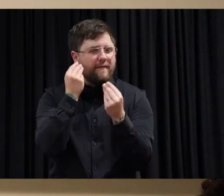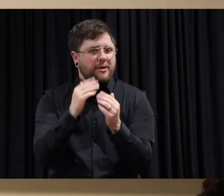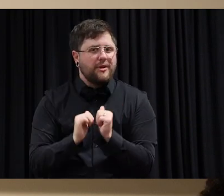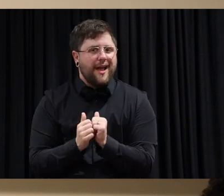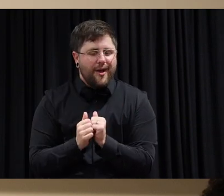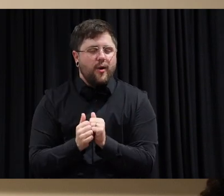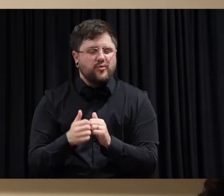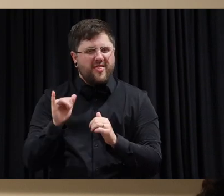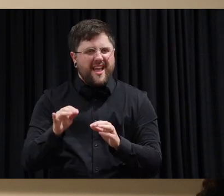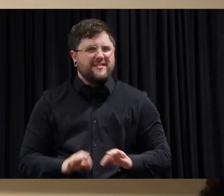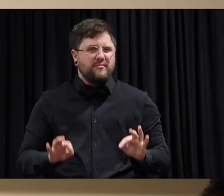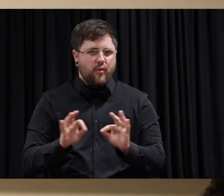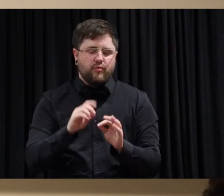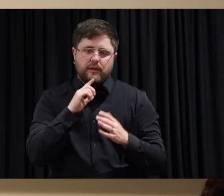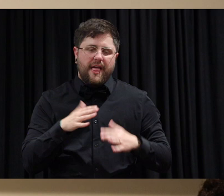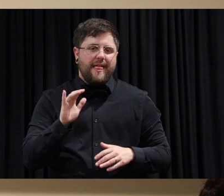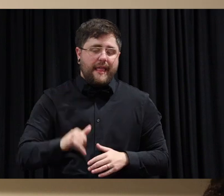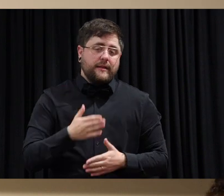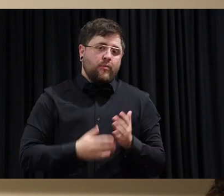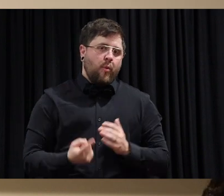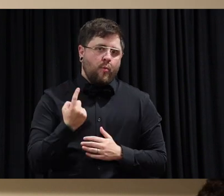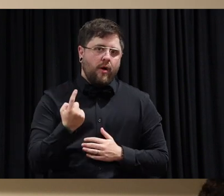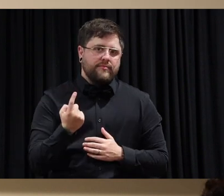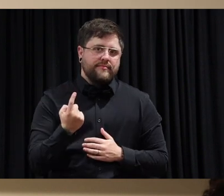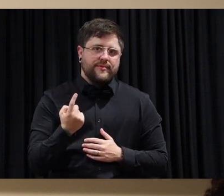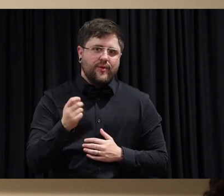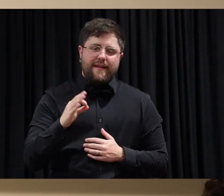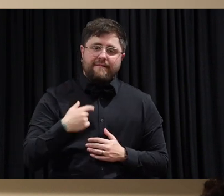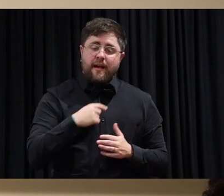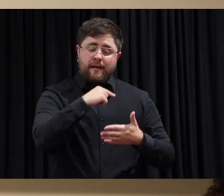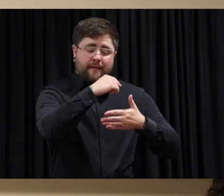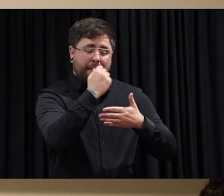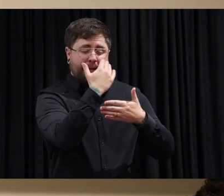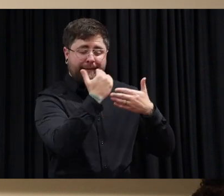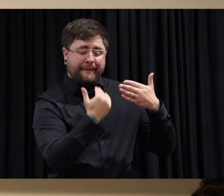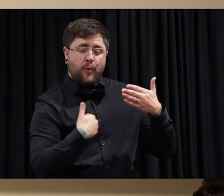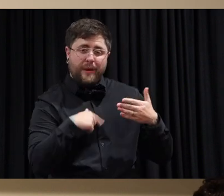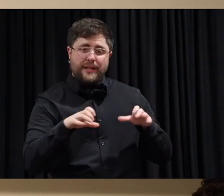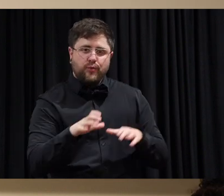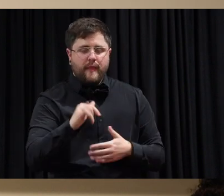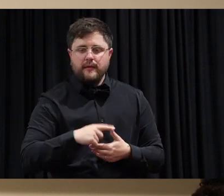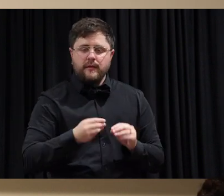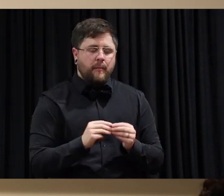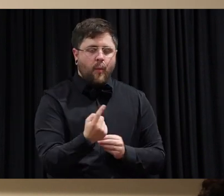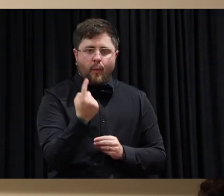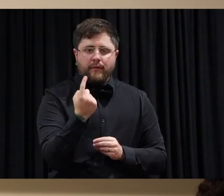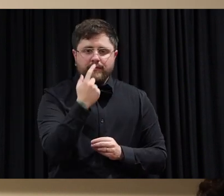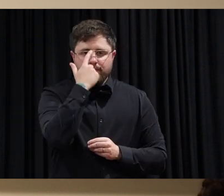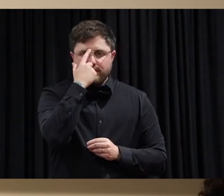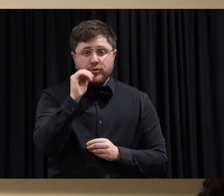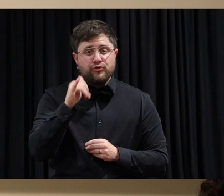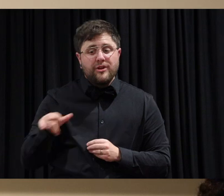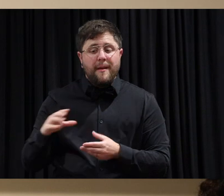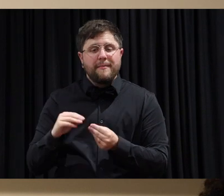So that, I think, is step one on a very large list of steps that need to be taken. I think Jay talked a little bit